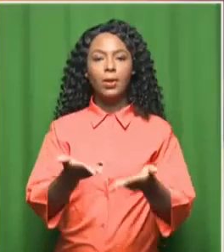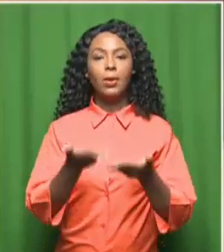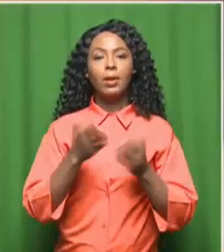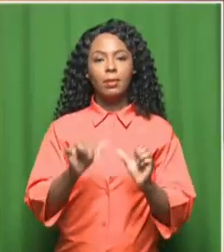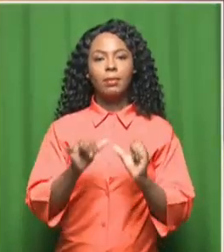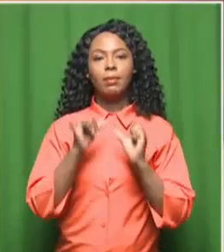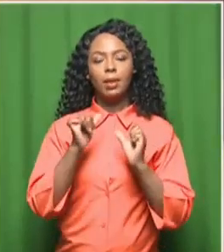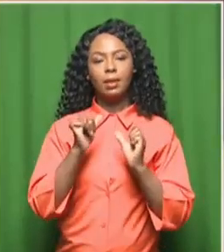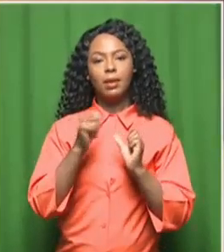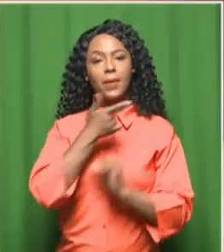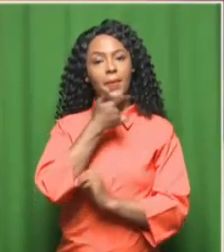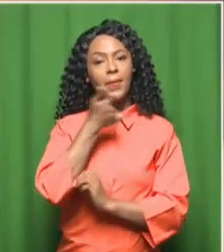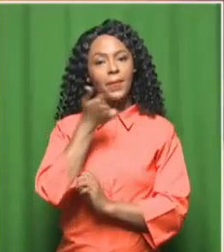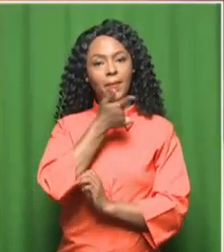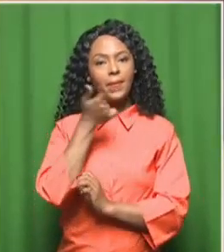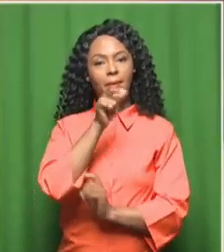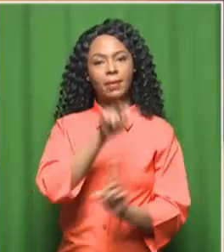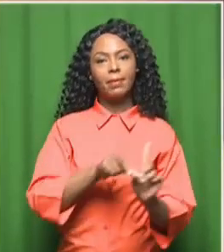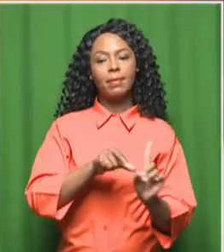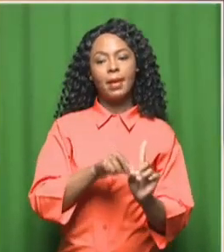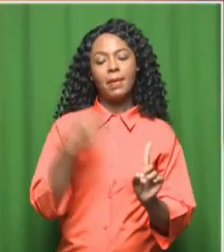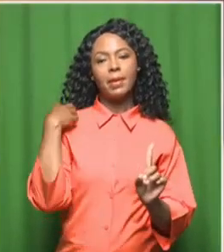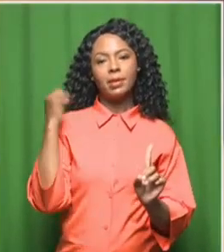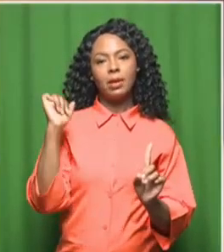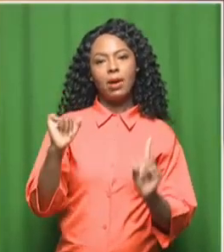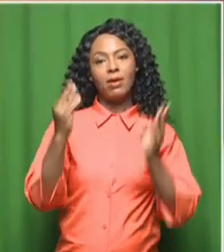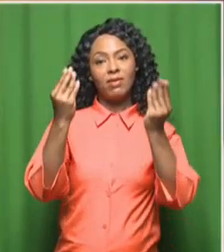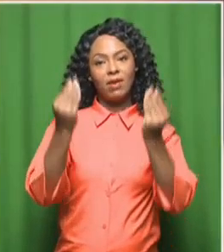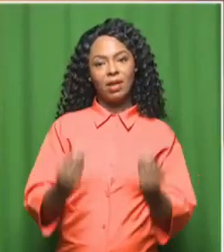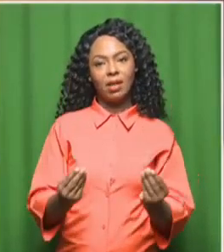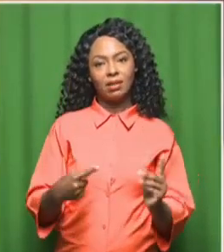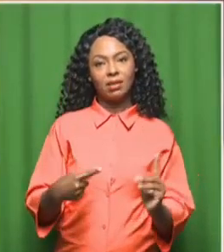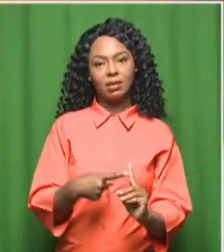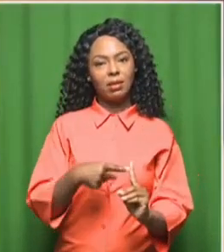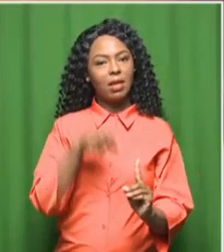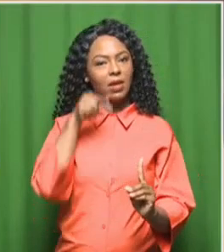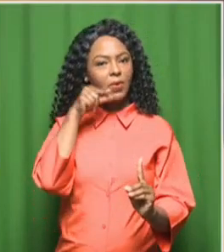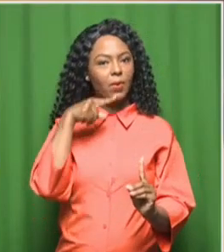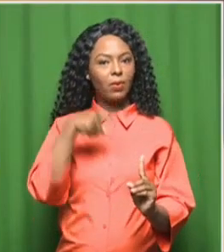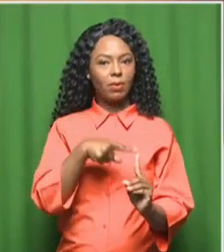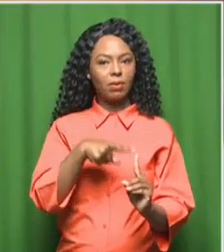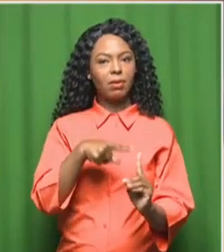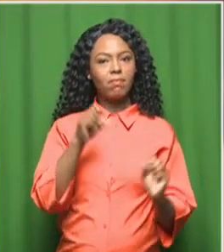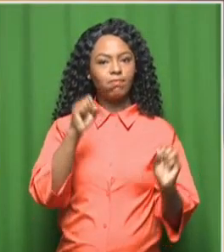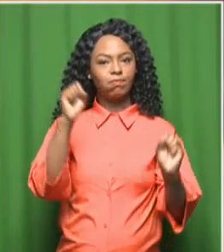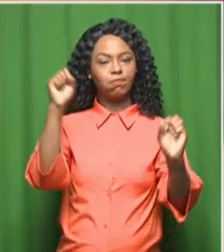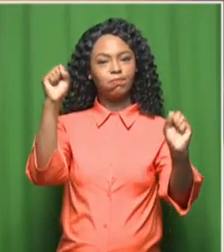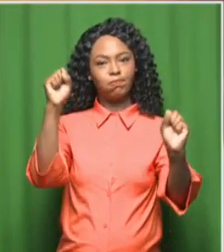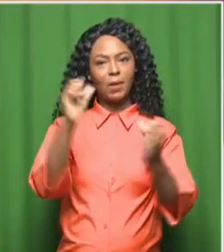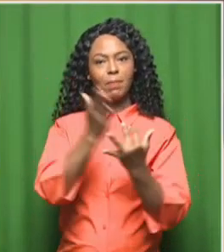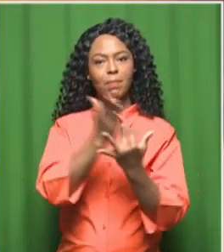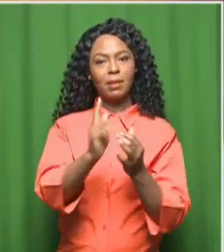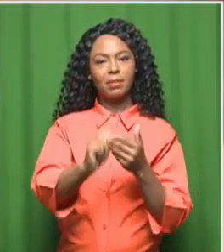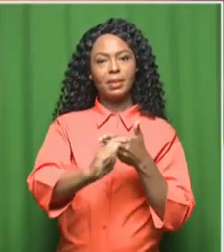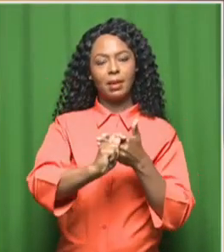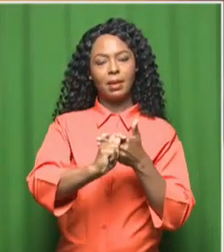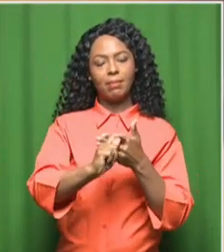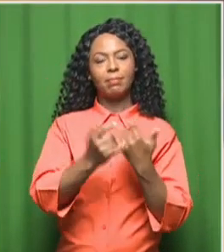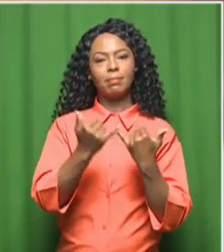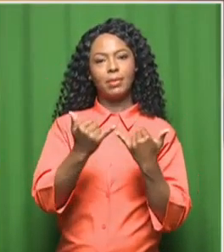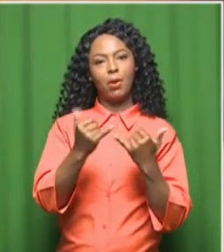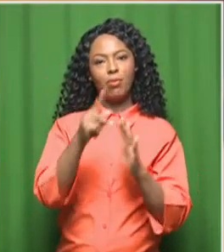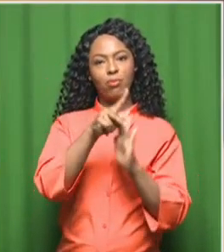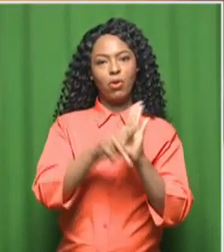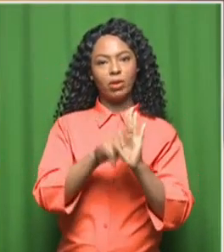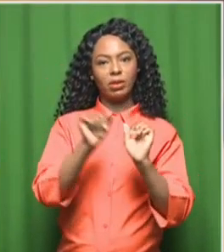Now, in the next 2 days, Finance Minister Enoch Godongwana will table the medium-term budget policy statement in Parliament. The minister